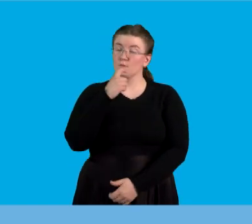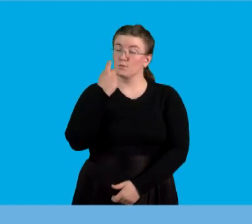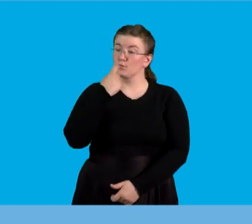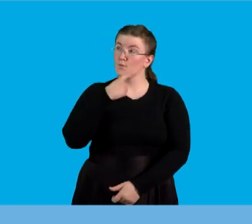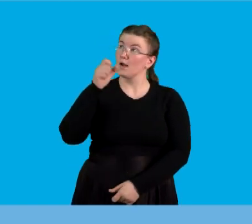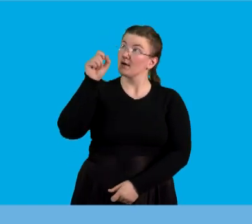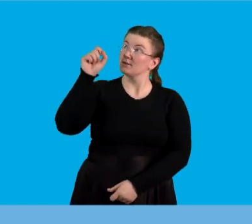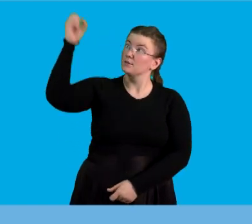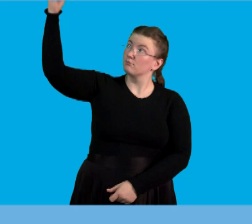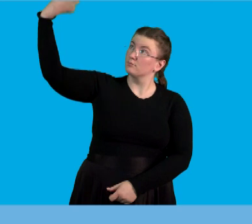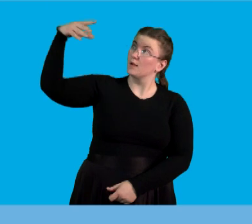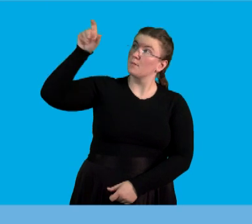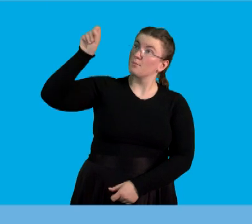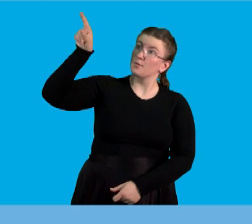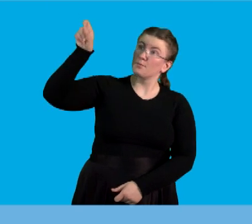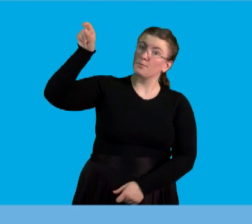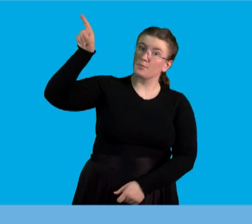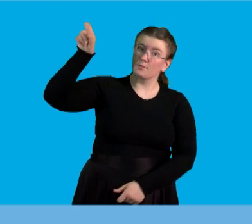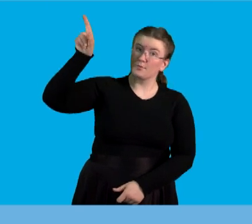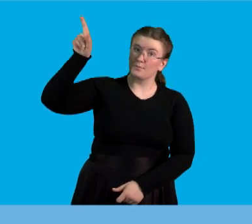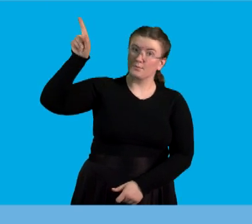it is the combination of the